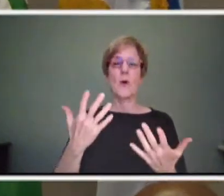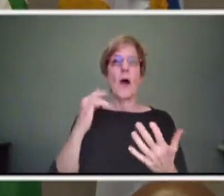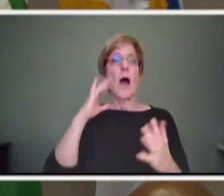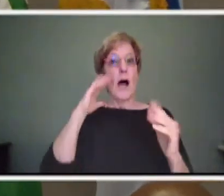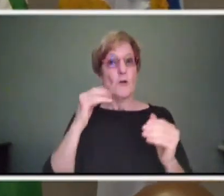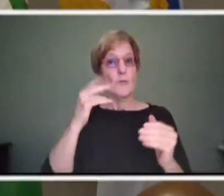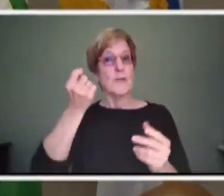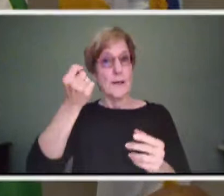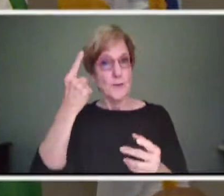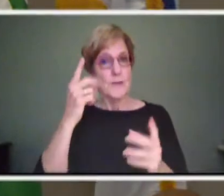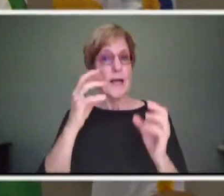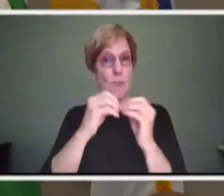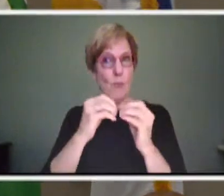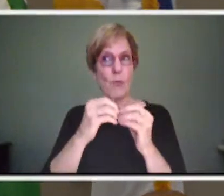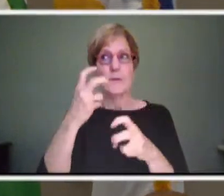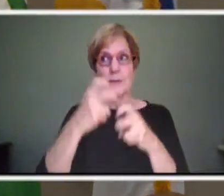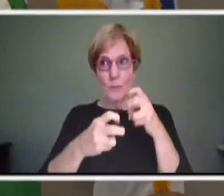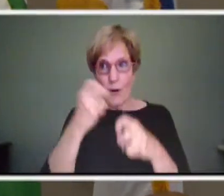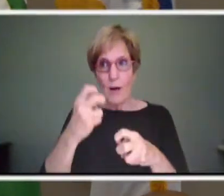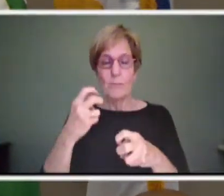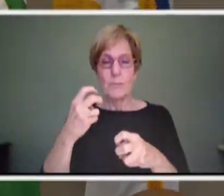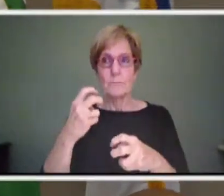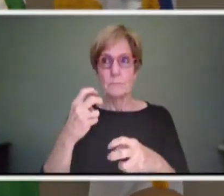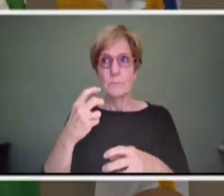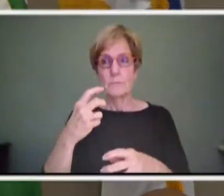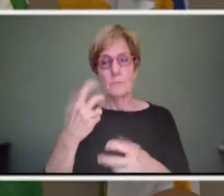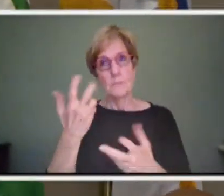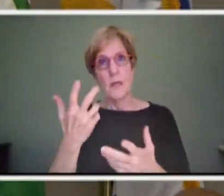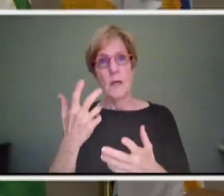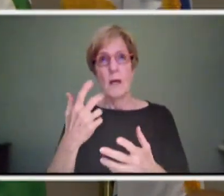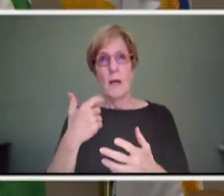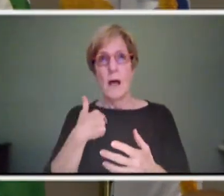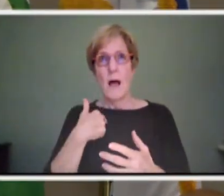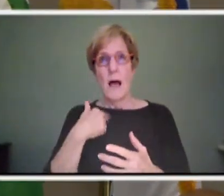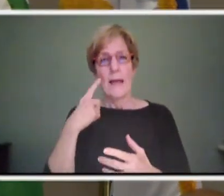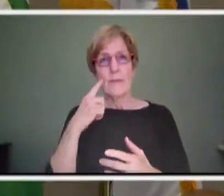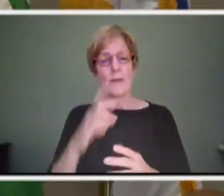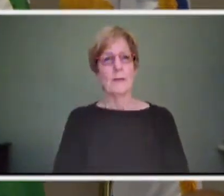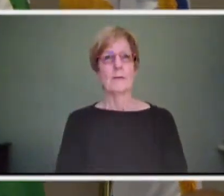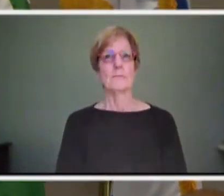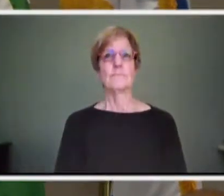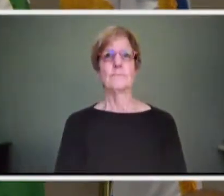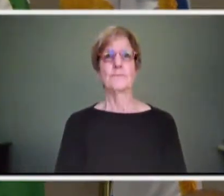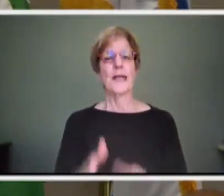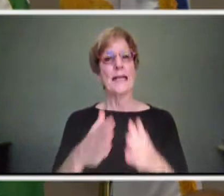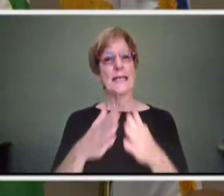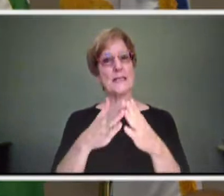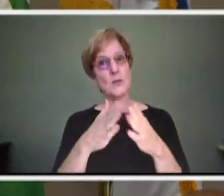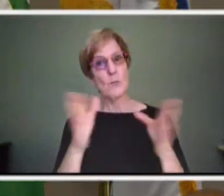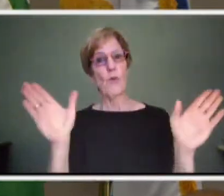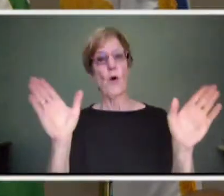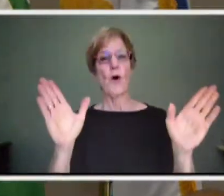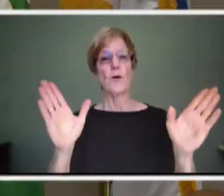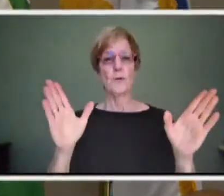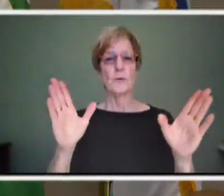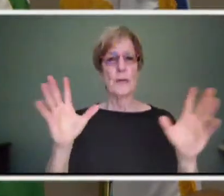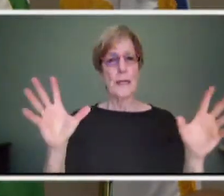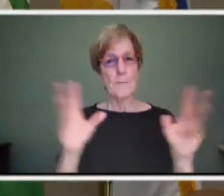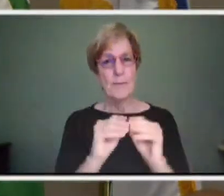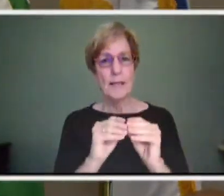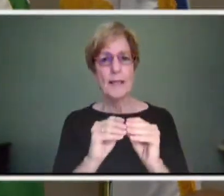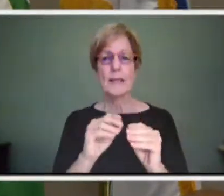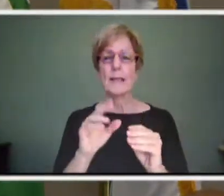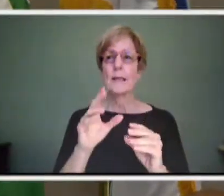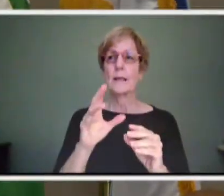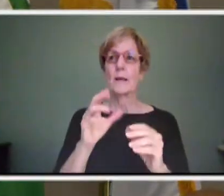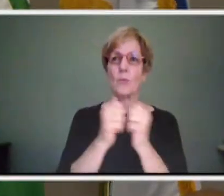about what the problem is so we can help, my gut tells me it's the broader infrastructure meeting and the broader macro topics that